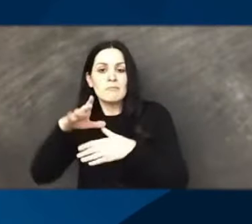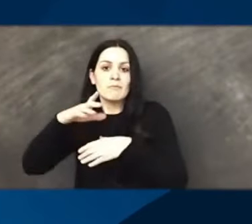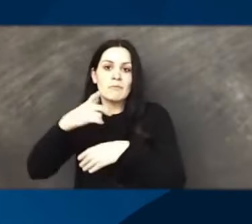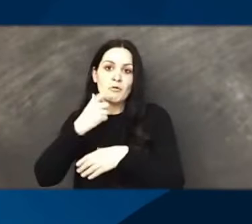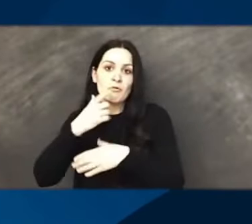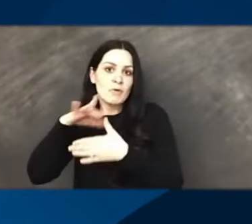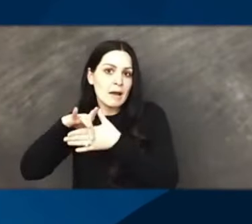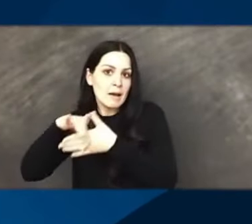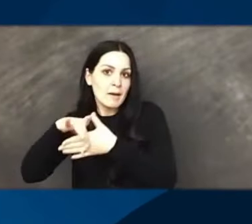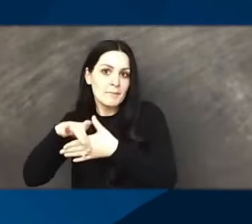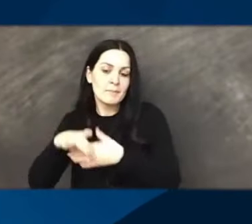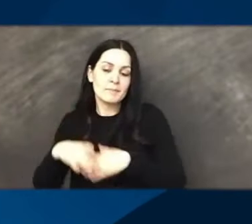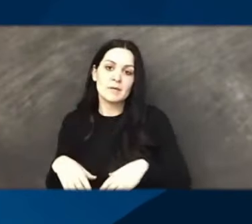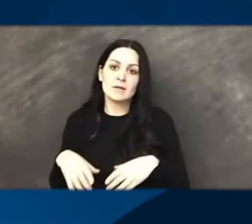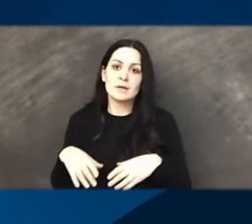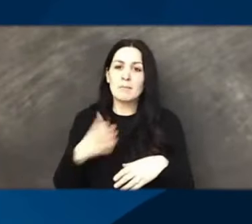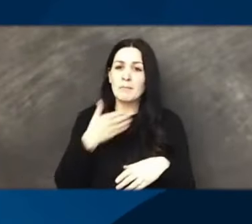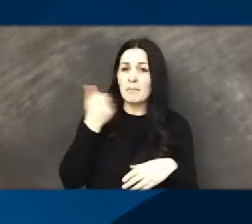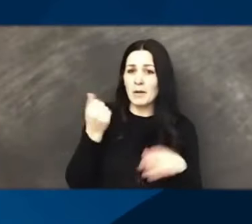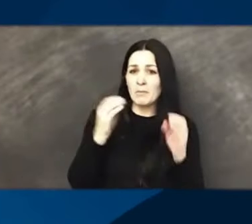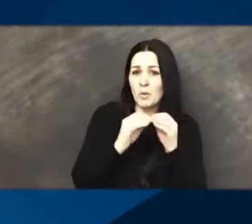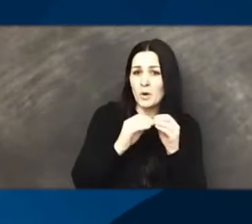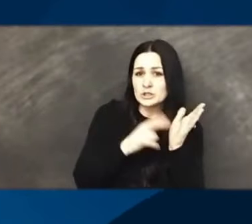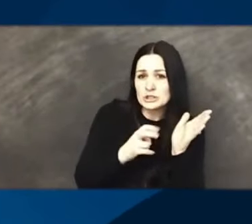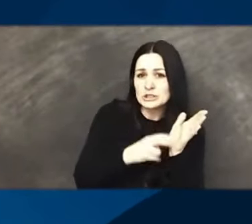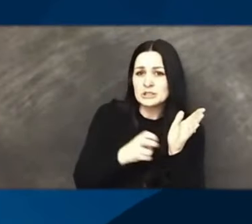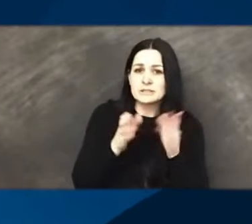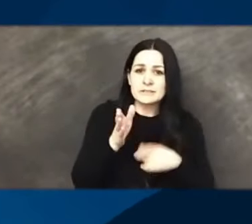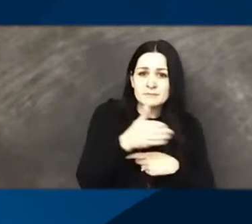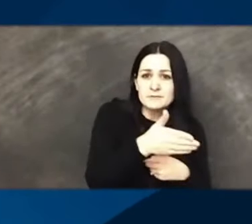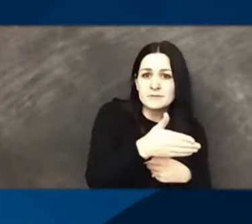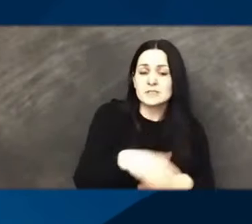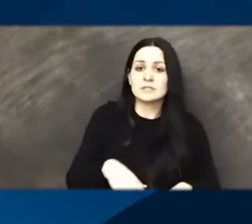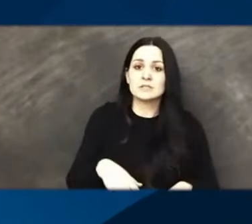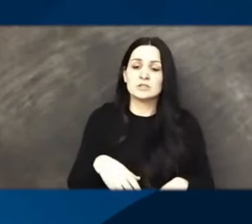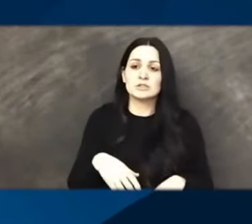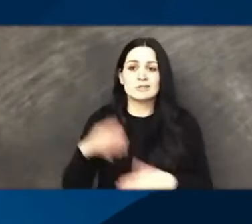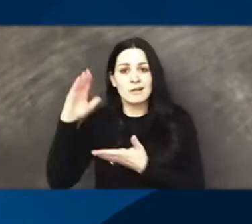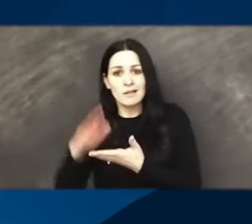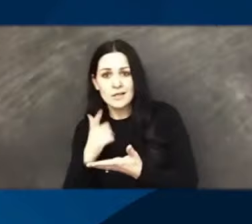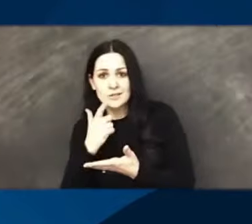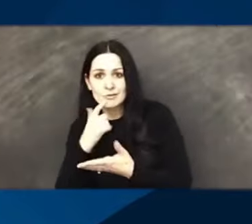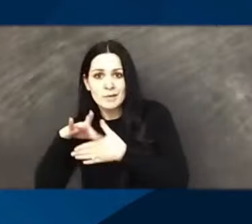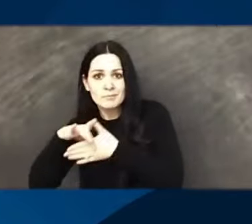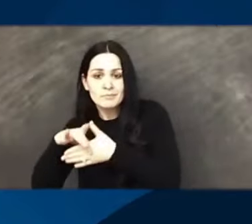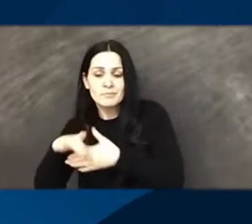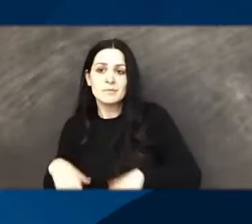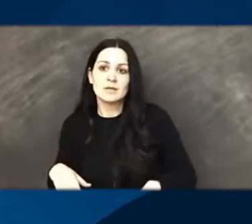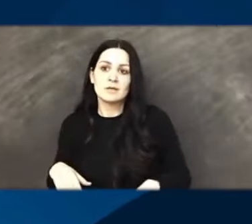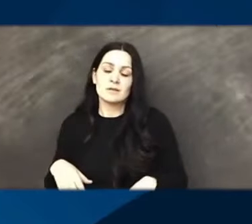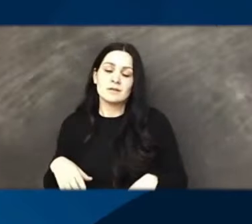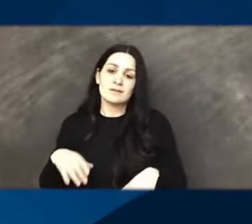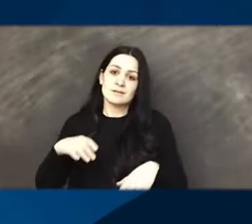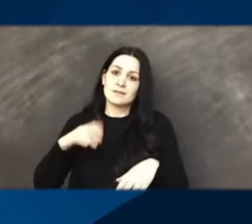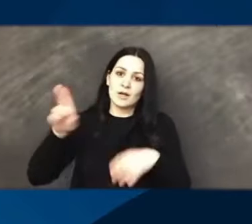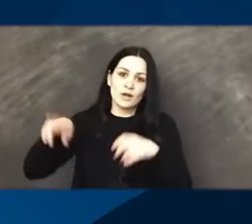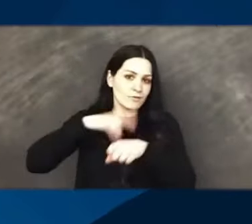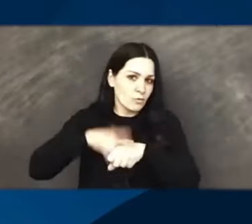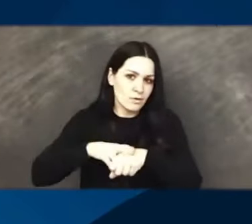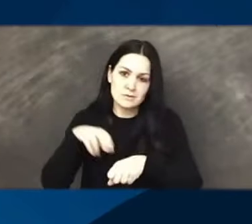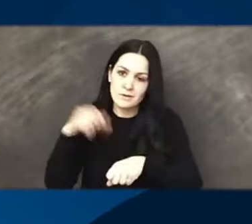toward more fish, more chicken, less red meat, and certainly the things that we all know are bad to use in